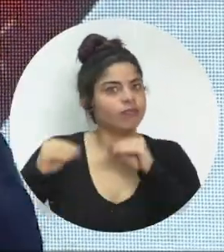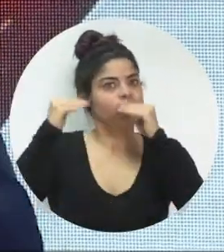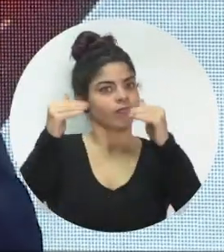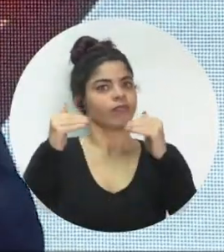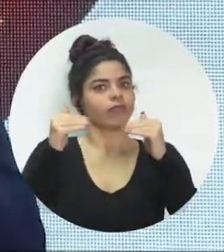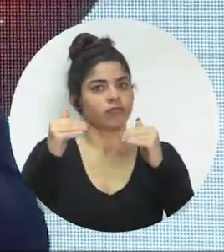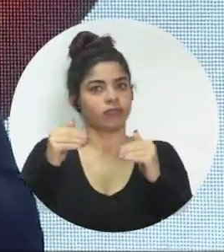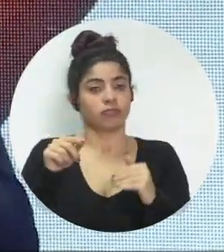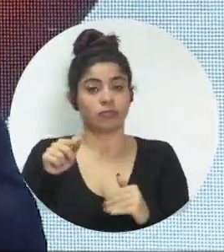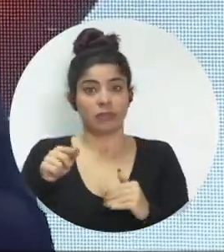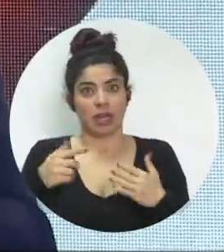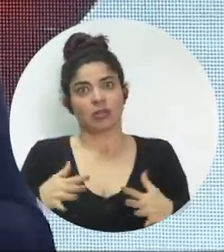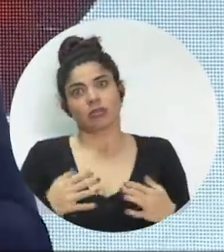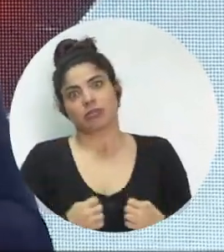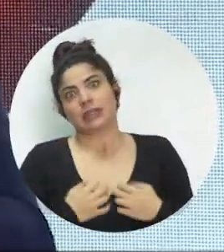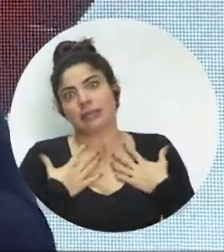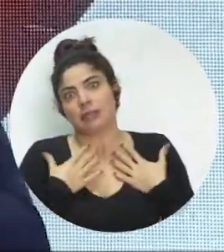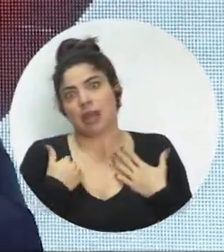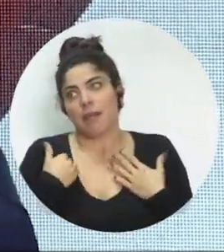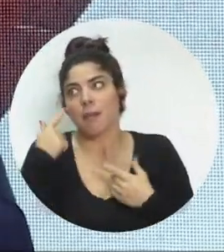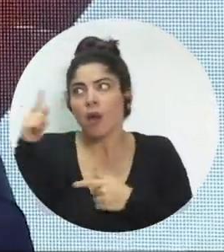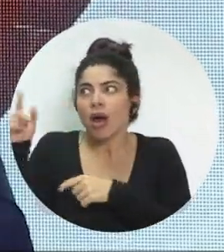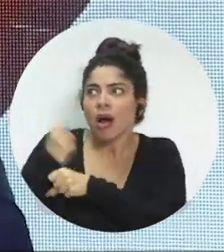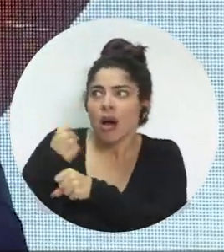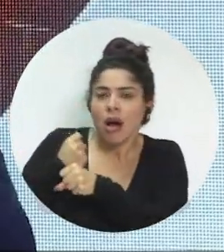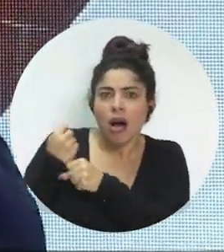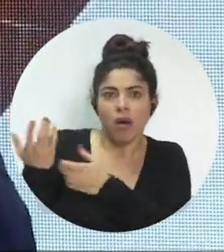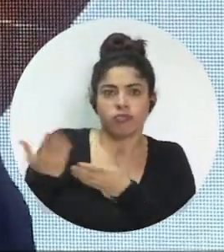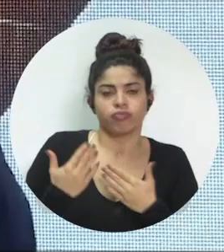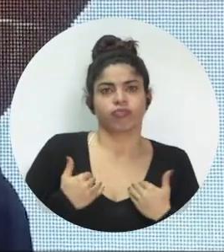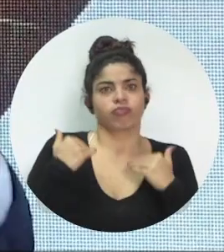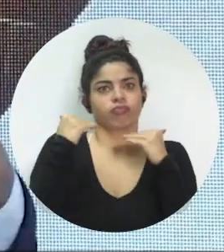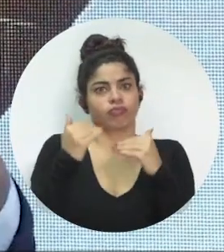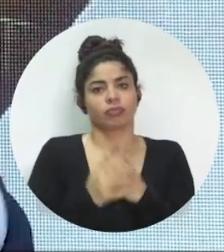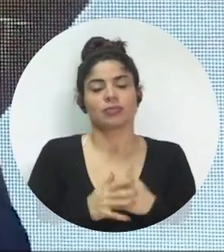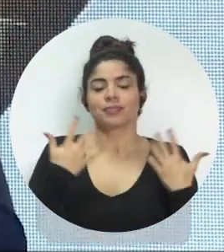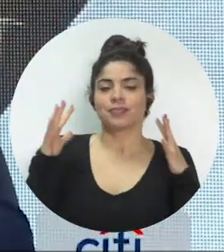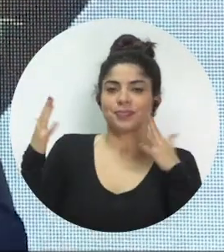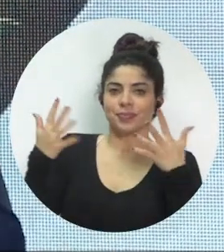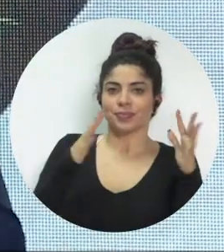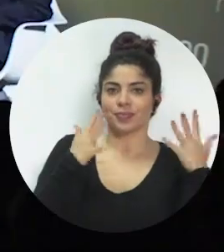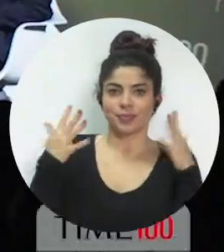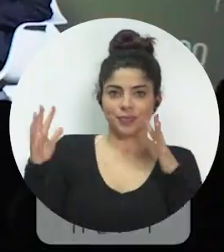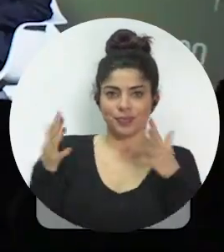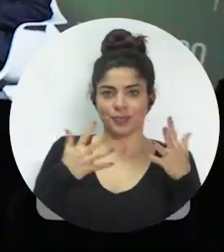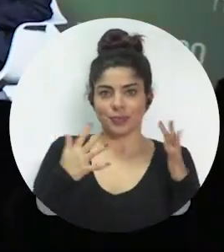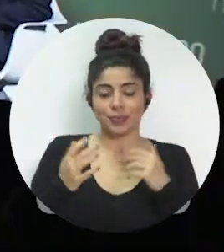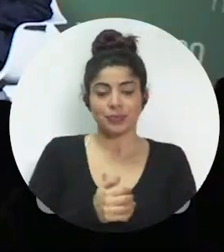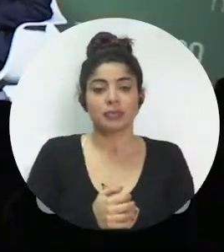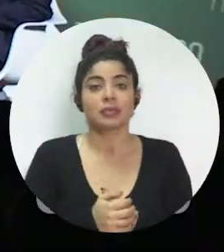taking that legacy and taking it up to a next level. So that's very inspiring. So